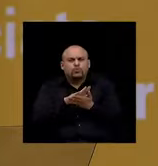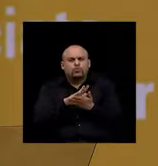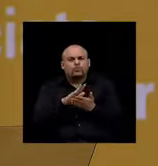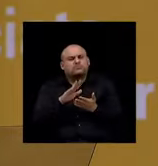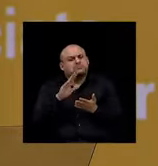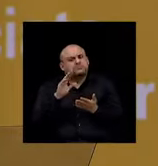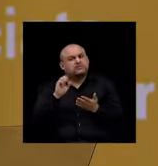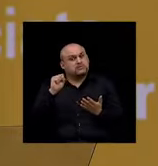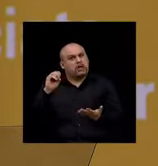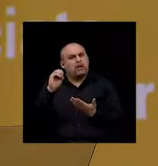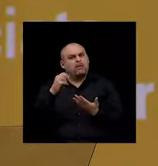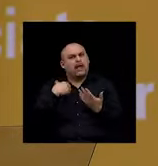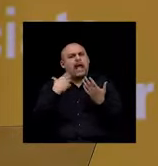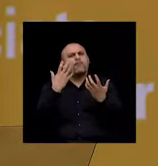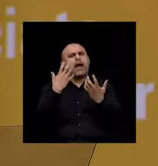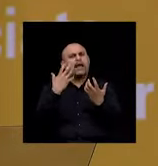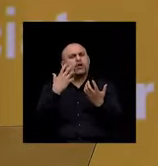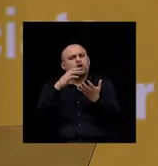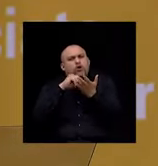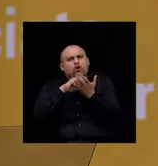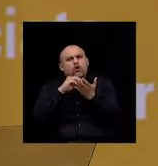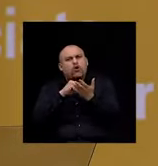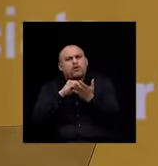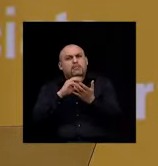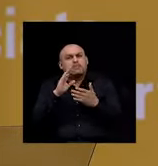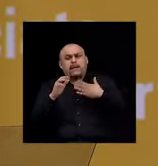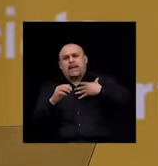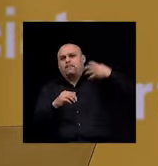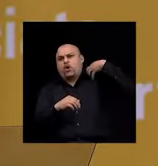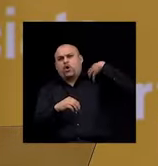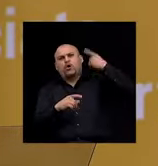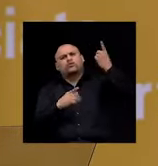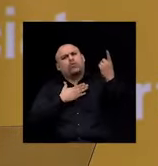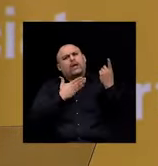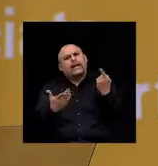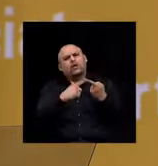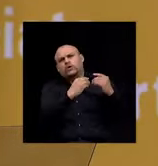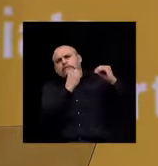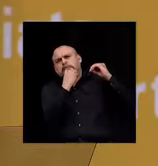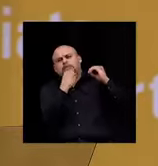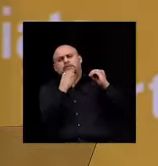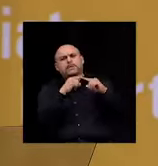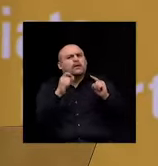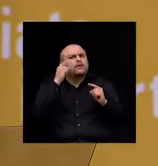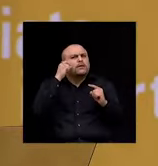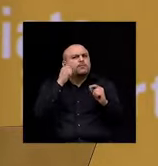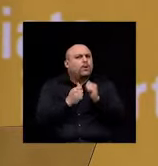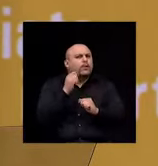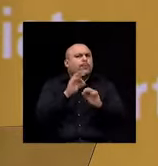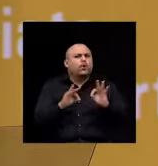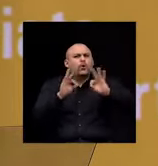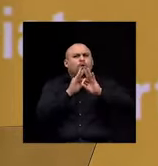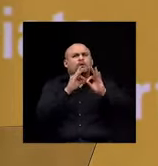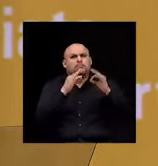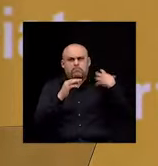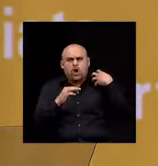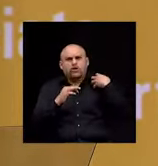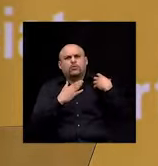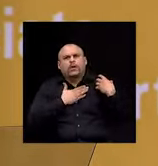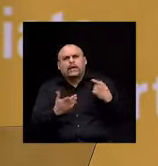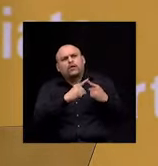And so I wanted to learn, and my boss was willing to teach me, but more importantly, he was willing to give